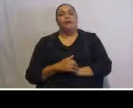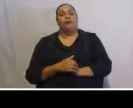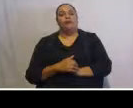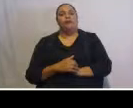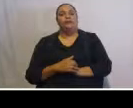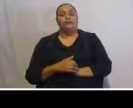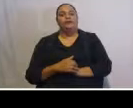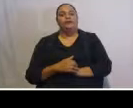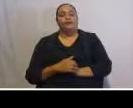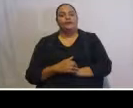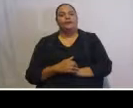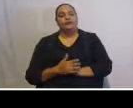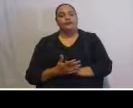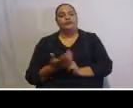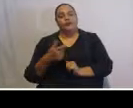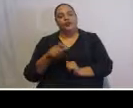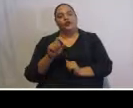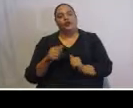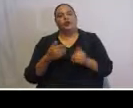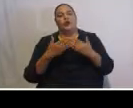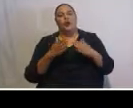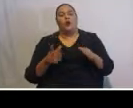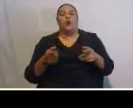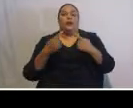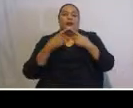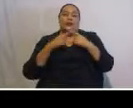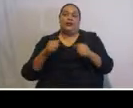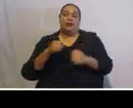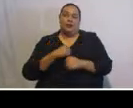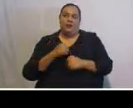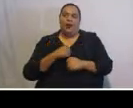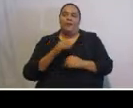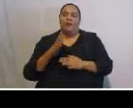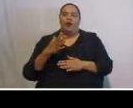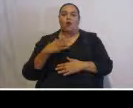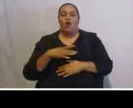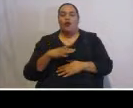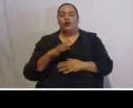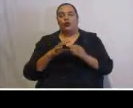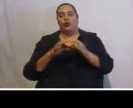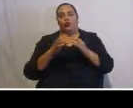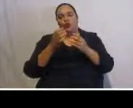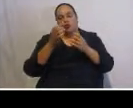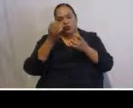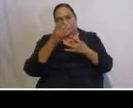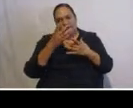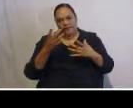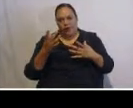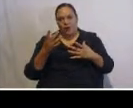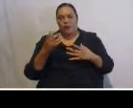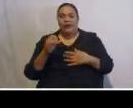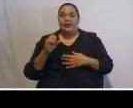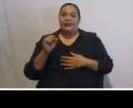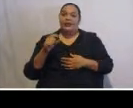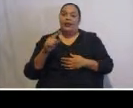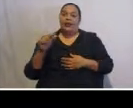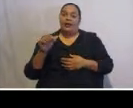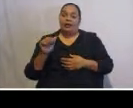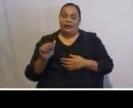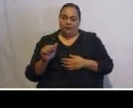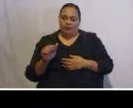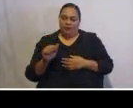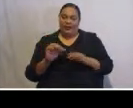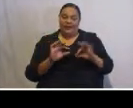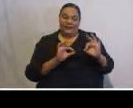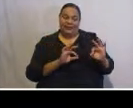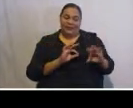So, Chair, maybe in my opening statements, I just want to communicate that as SALGA,